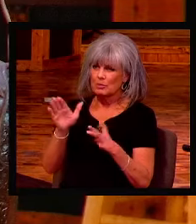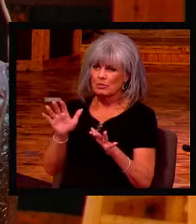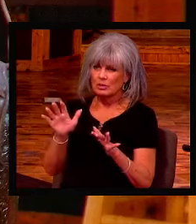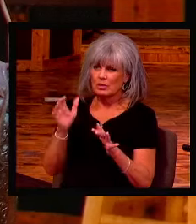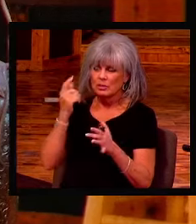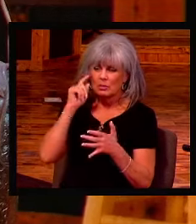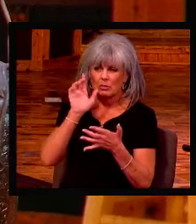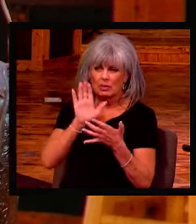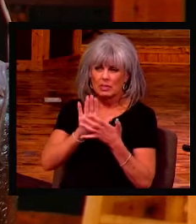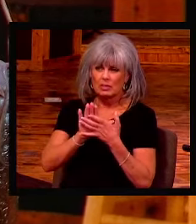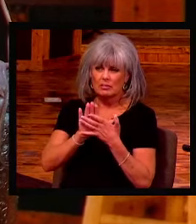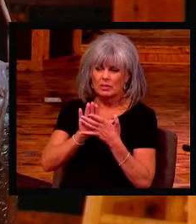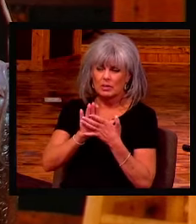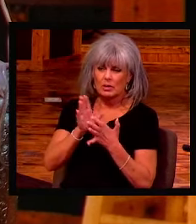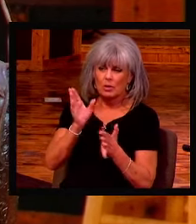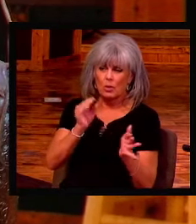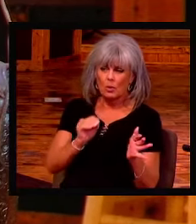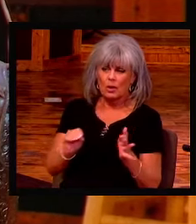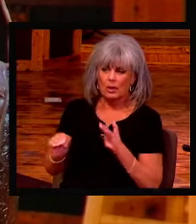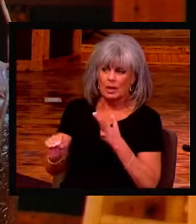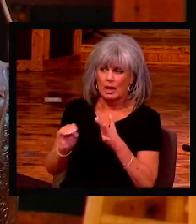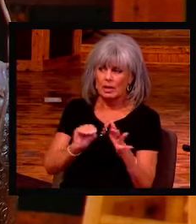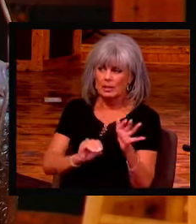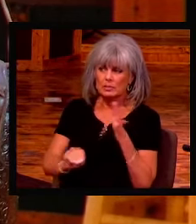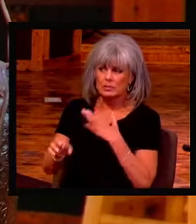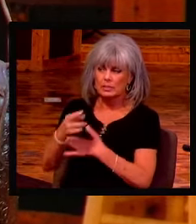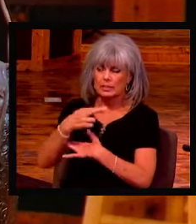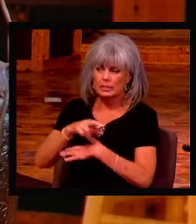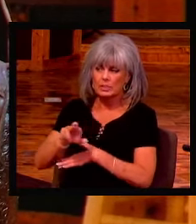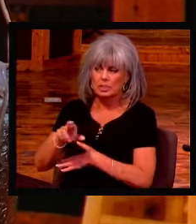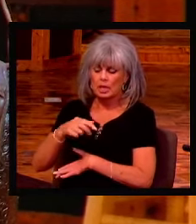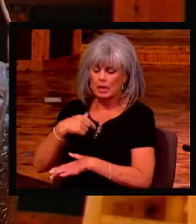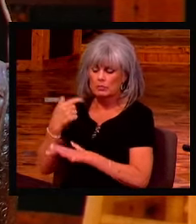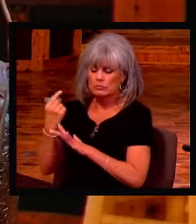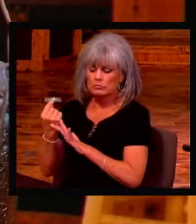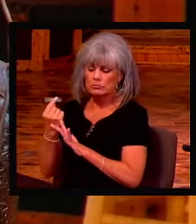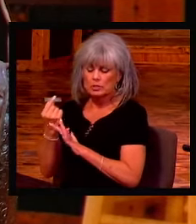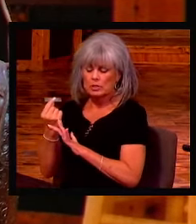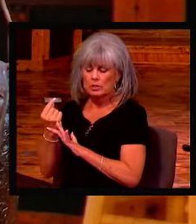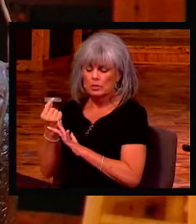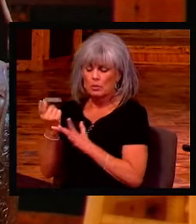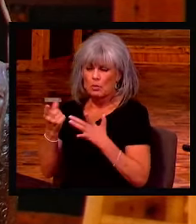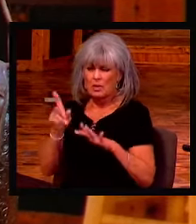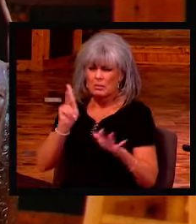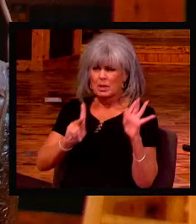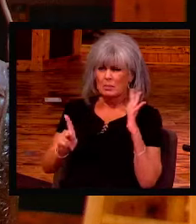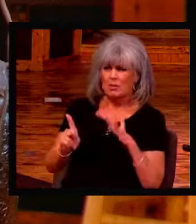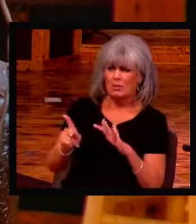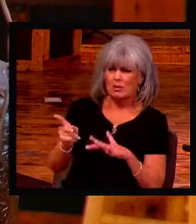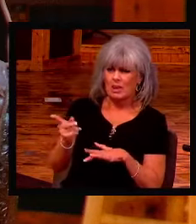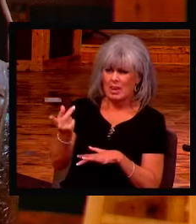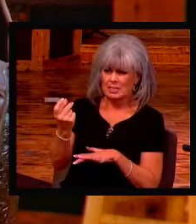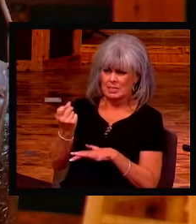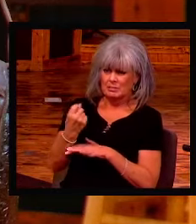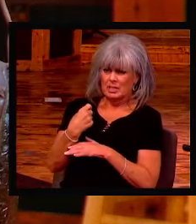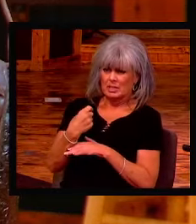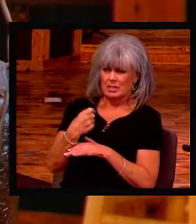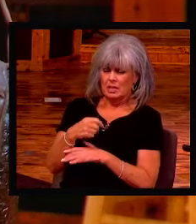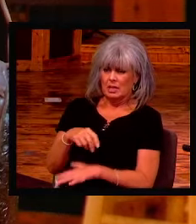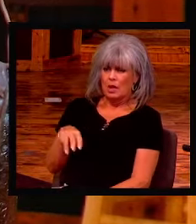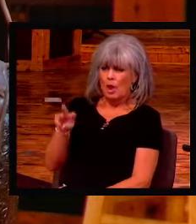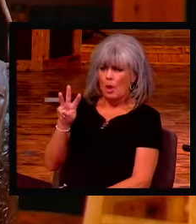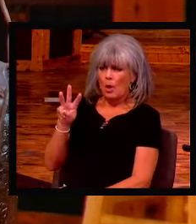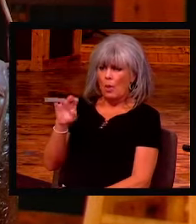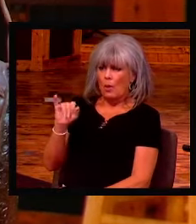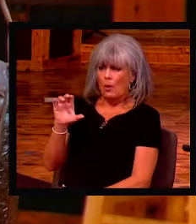solitary witch, so I did everything by myself. When people ask me, well, what, you know, are you Wiccan? And I'm like,